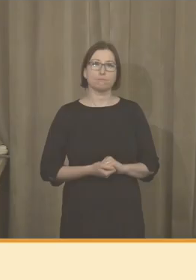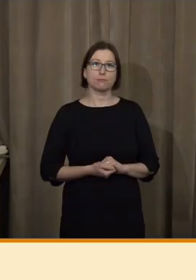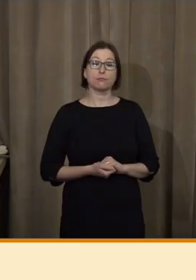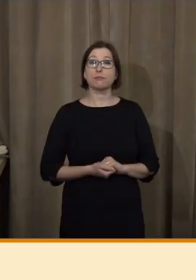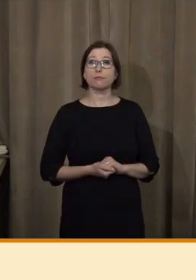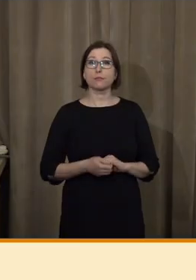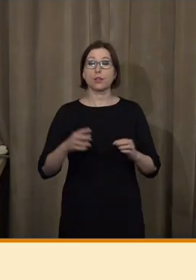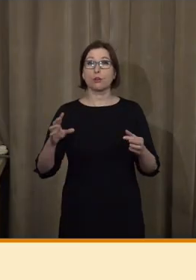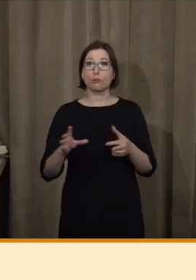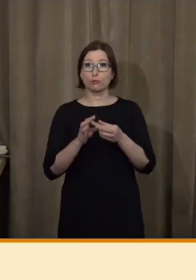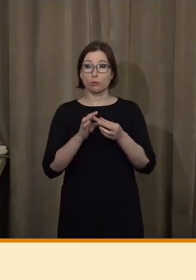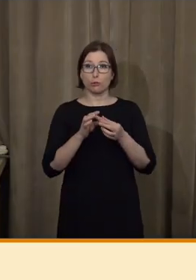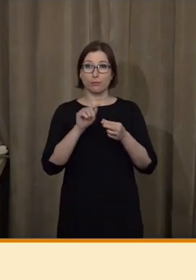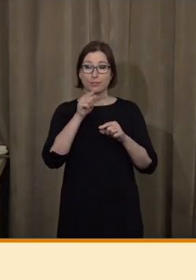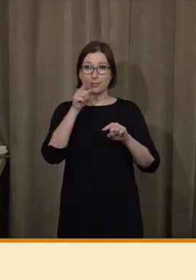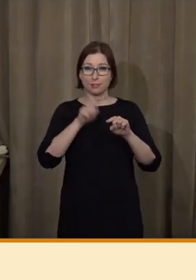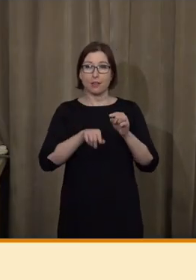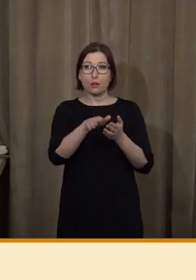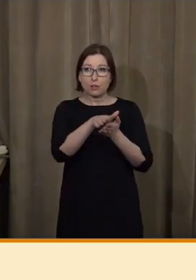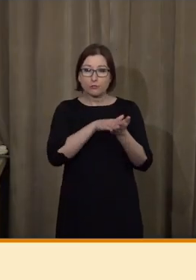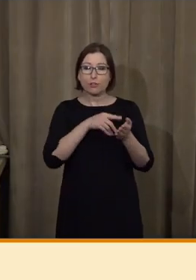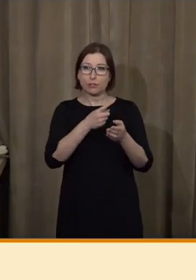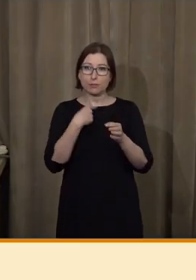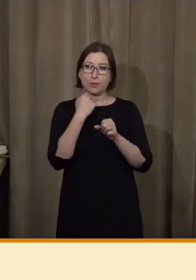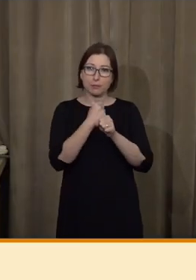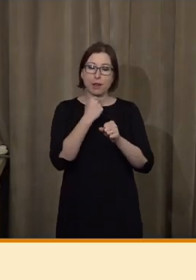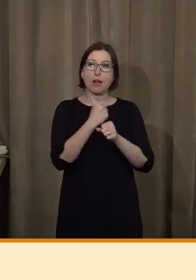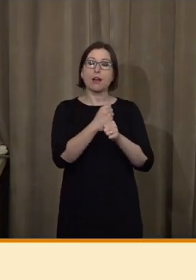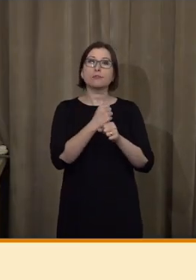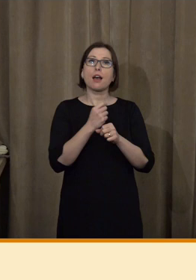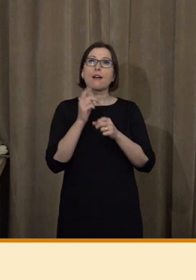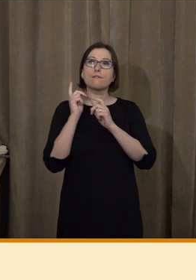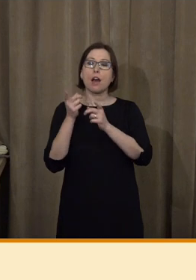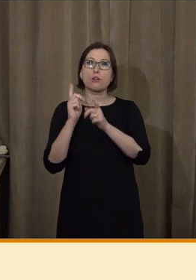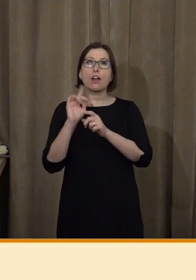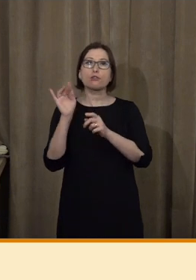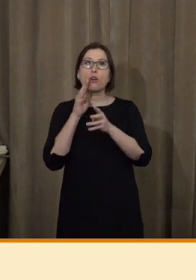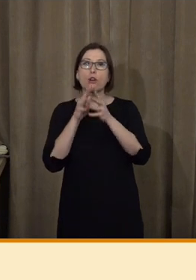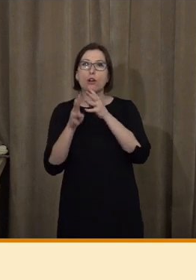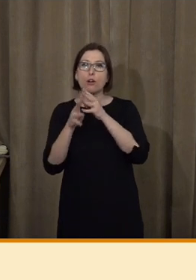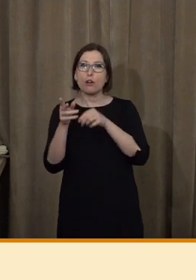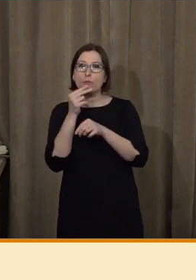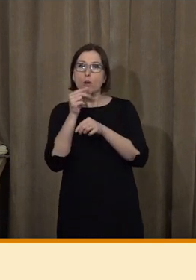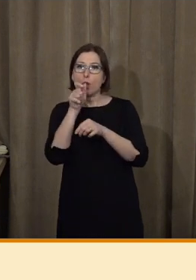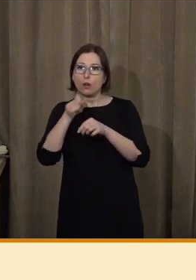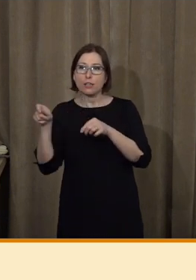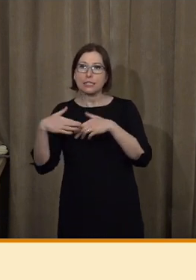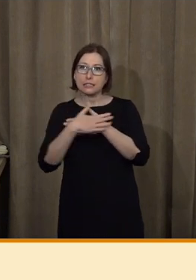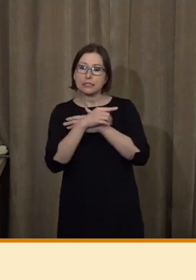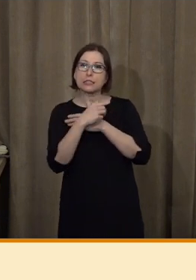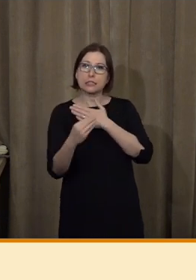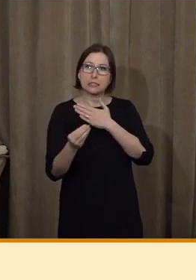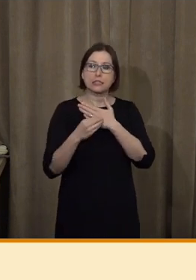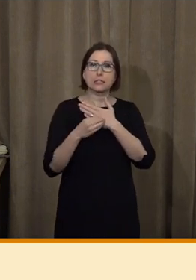V podstatě od samého začátku jsme byli varováni vyšetřovateli, že v podstatě jde o něco, co